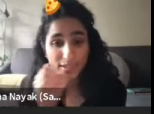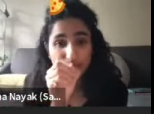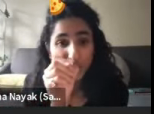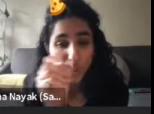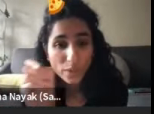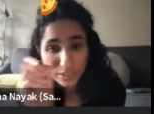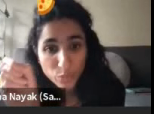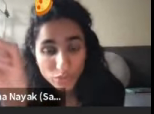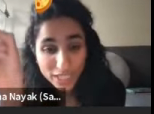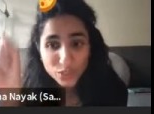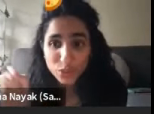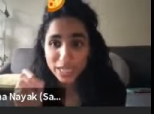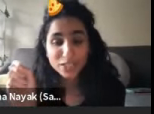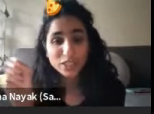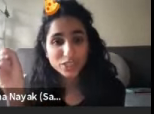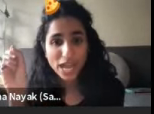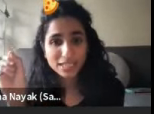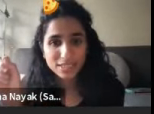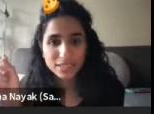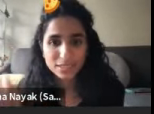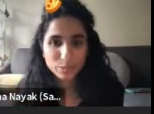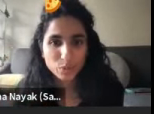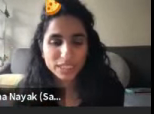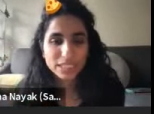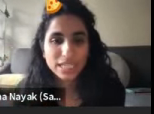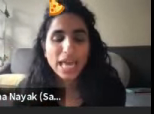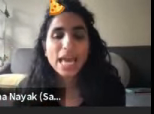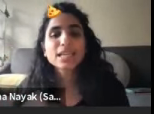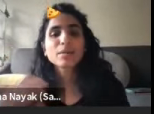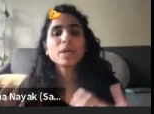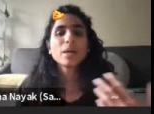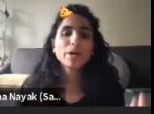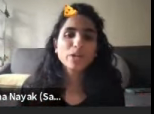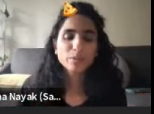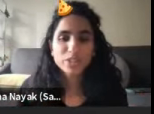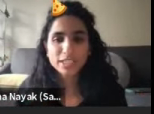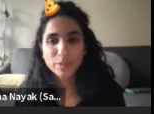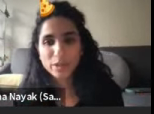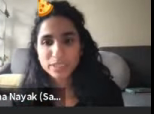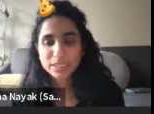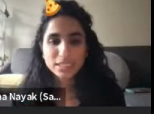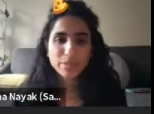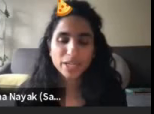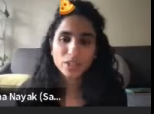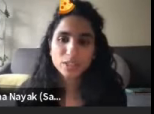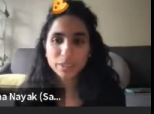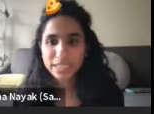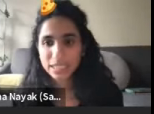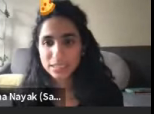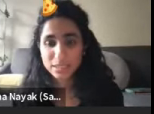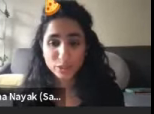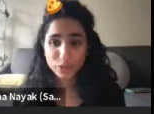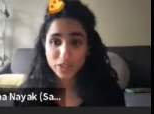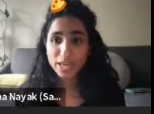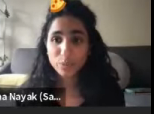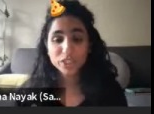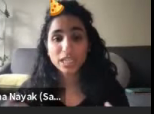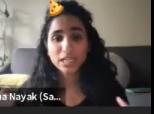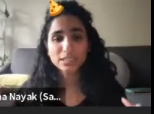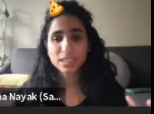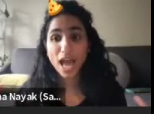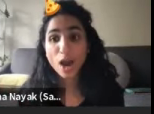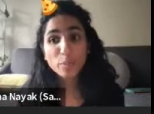where the glow is moving, so you can actually track the protein. And some biochemistry experiments and some microscopy techniques are also there,